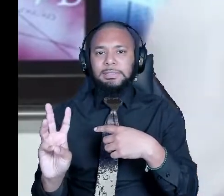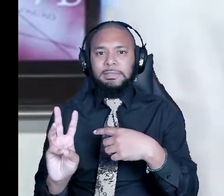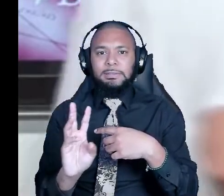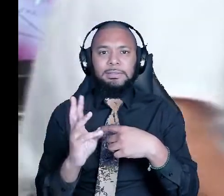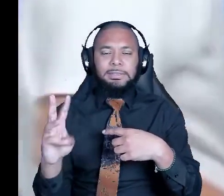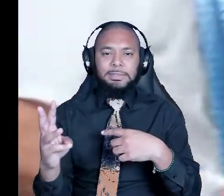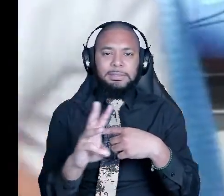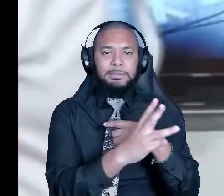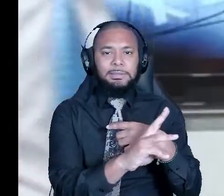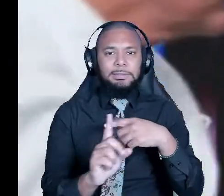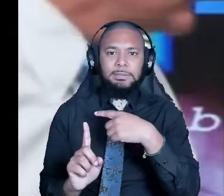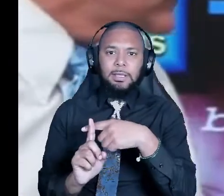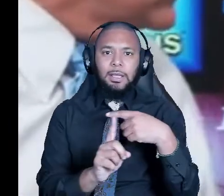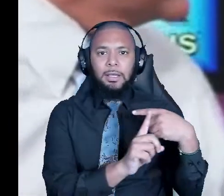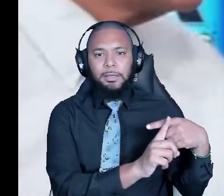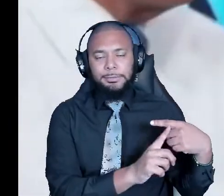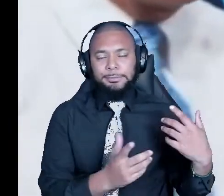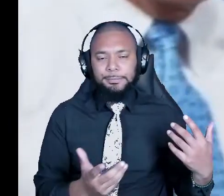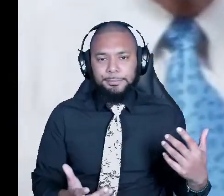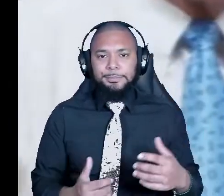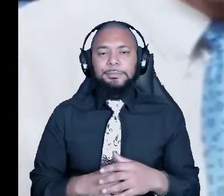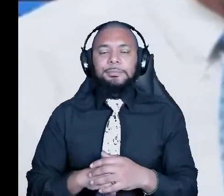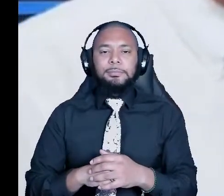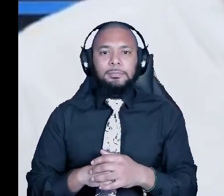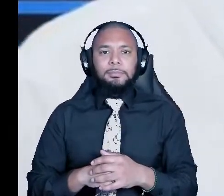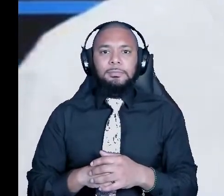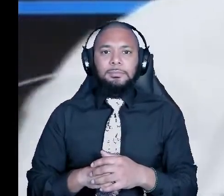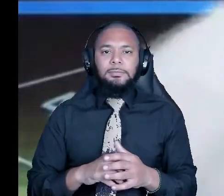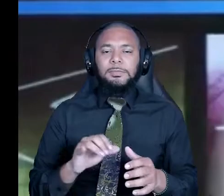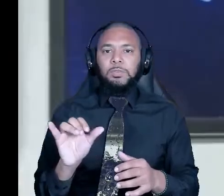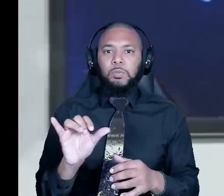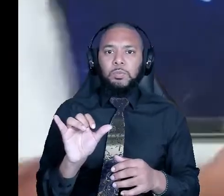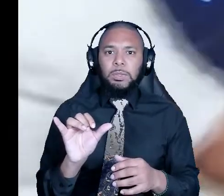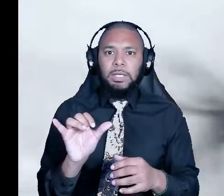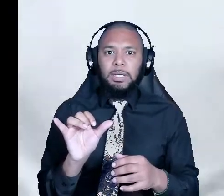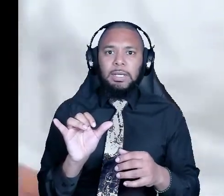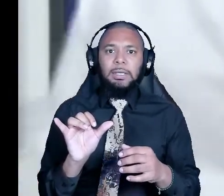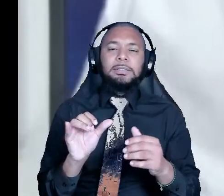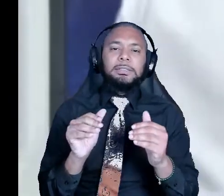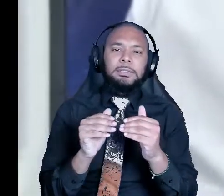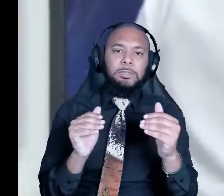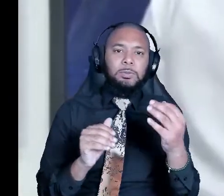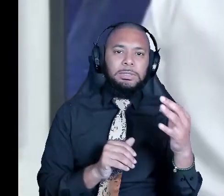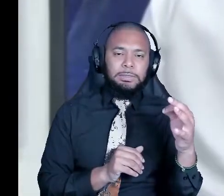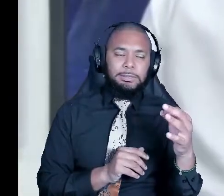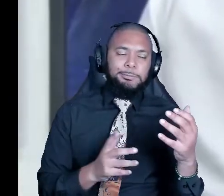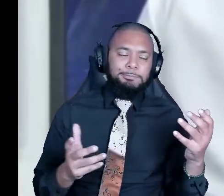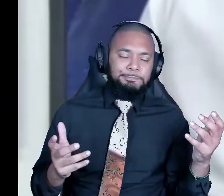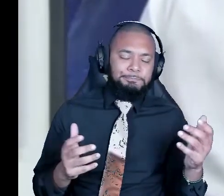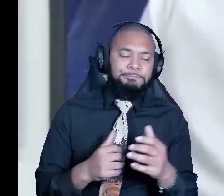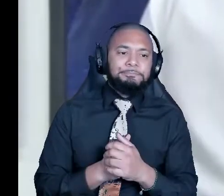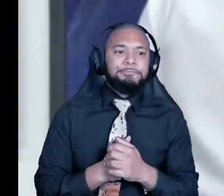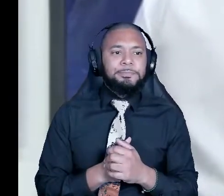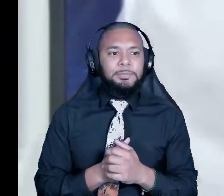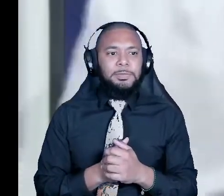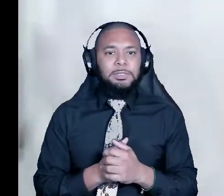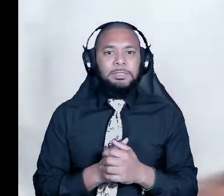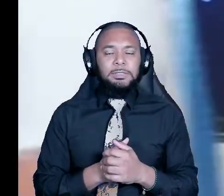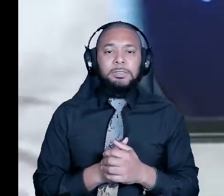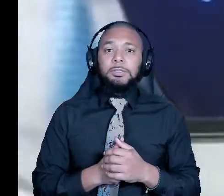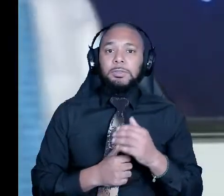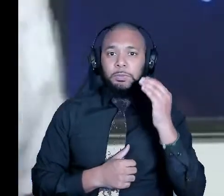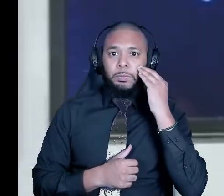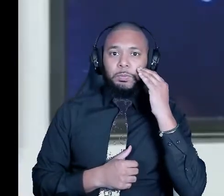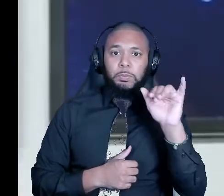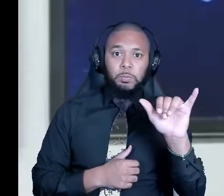And this time I got that y is 19. So this time we found